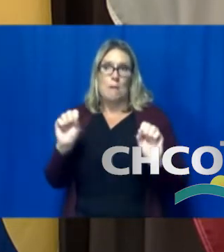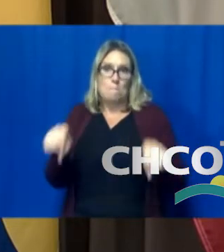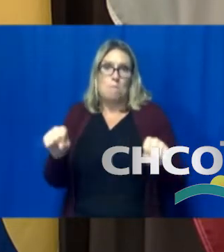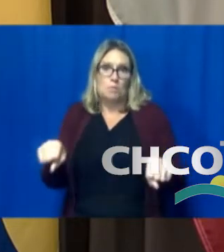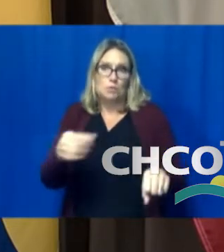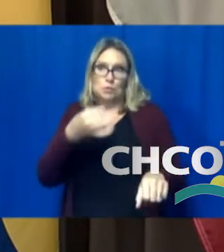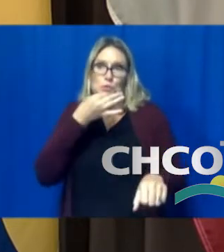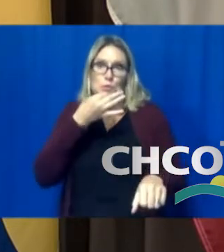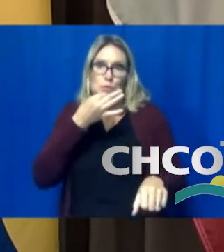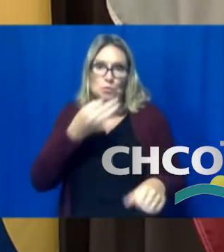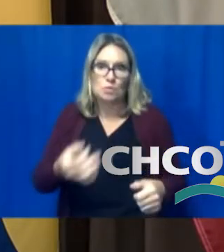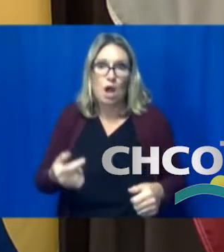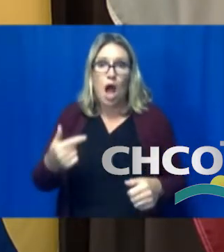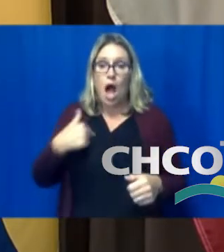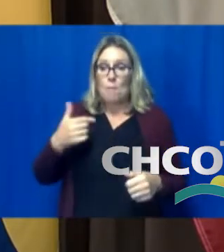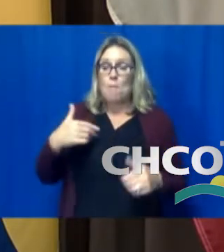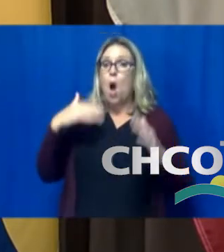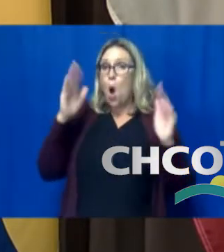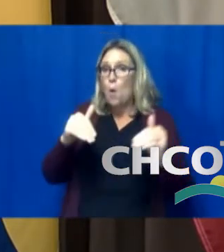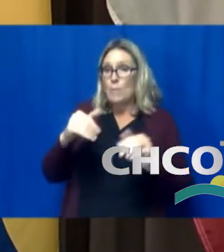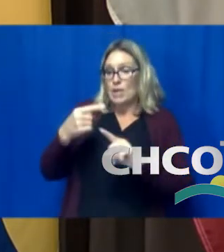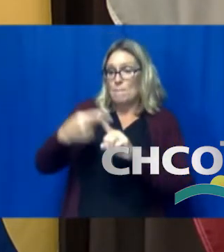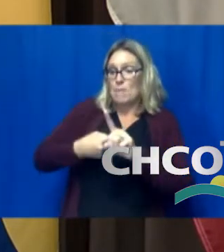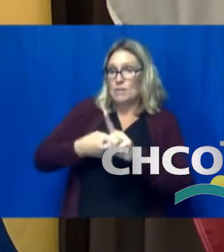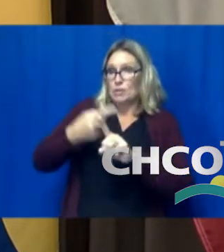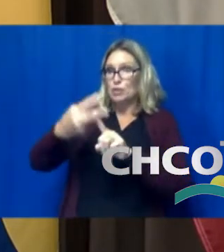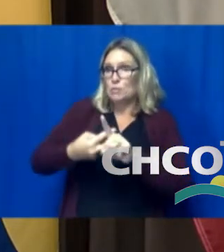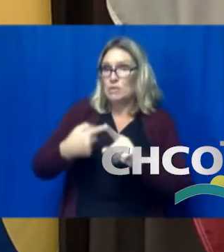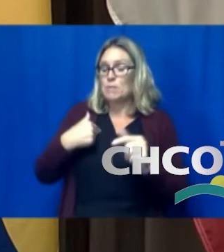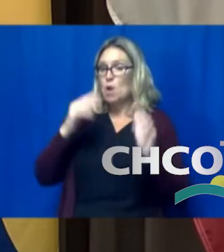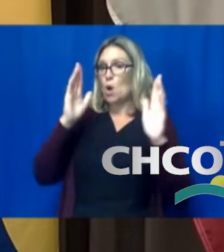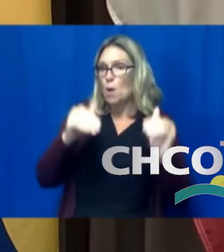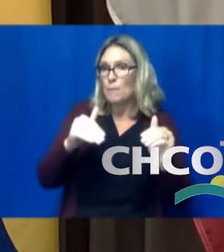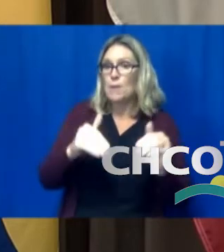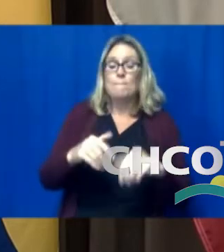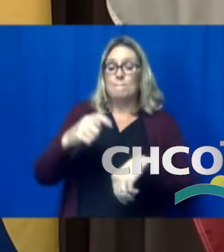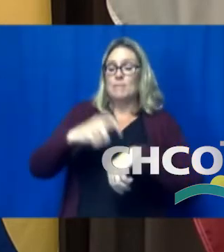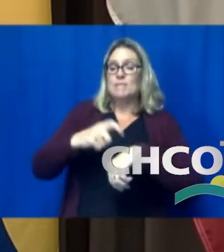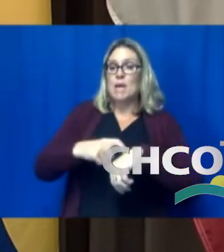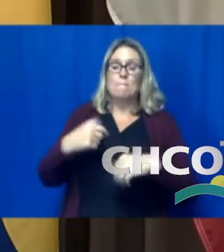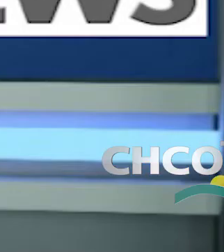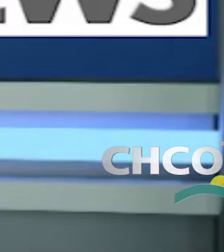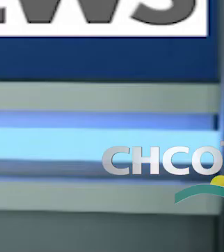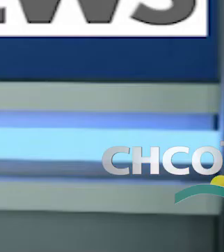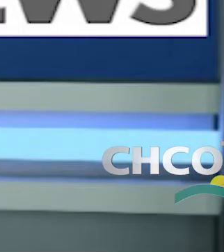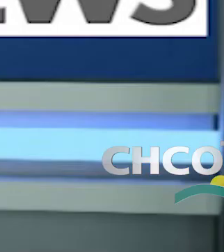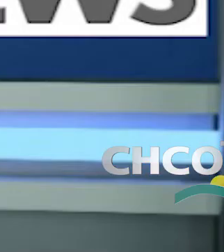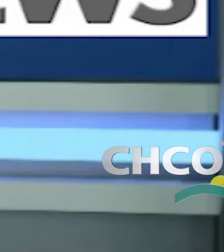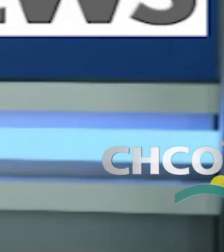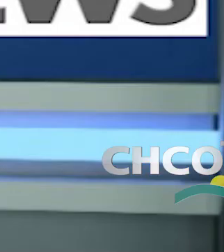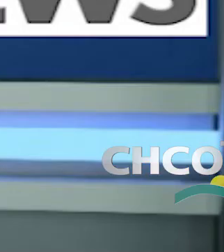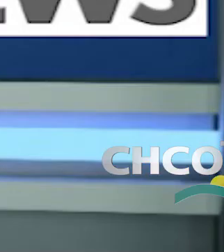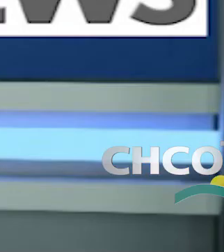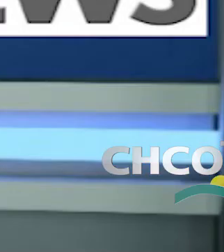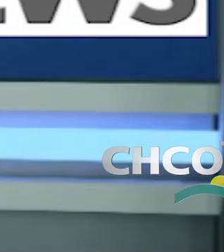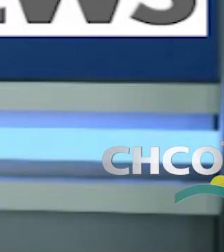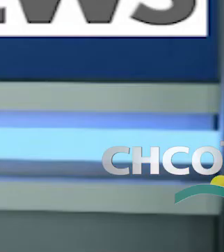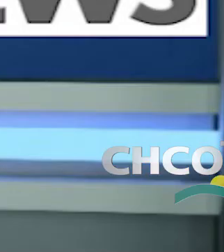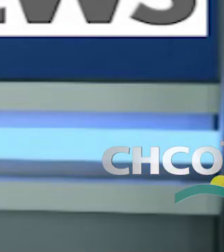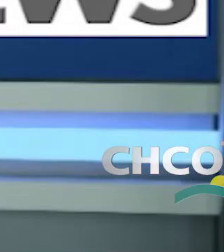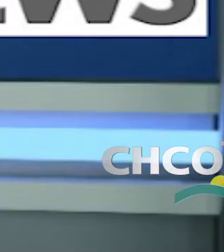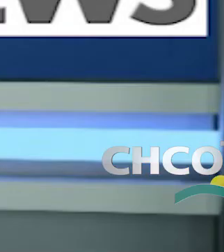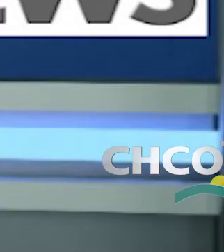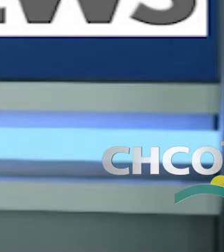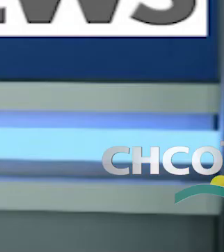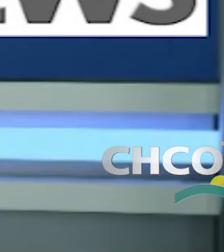within the next month or so, but I am not sure what the timeline will be for Health Canada. With over 40 people in the province